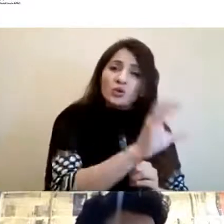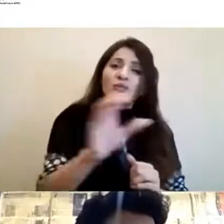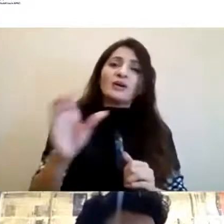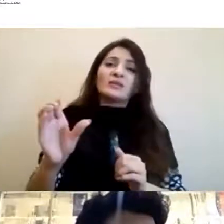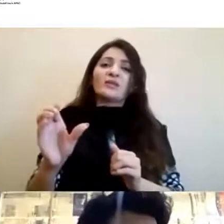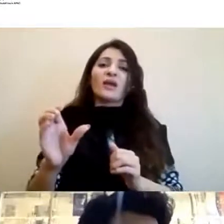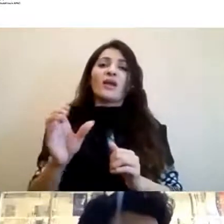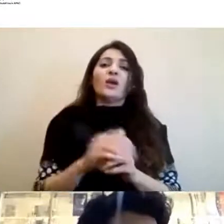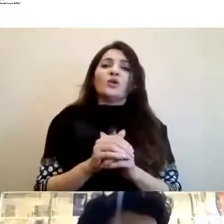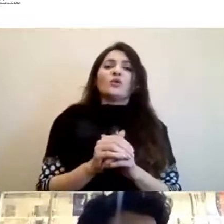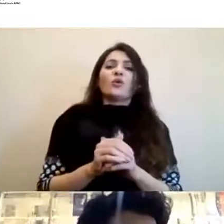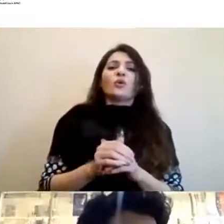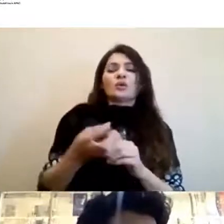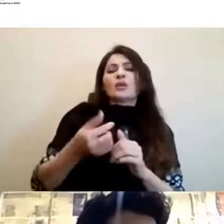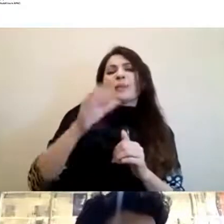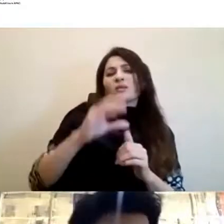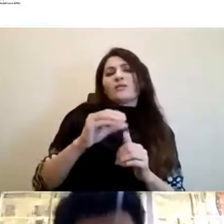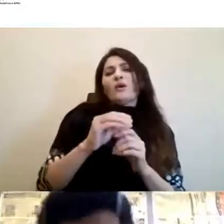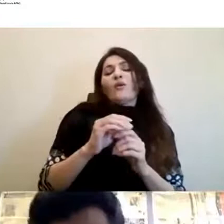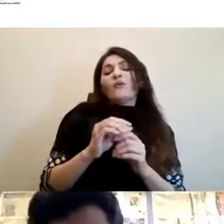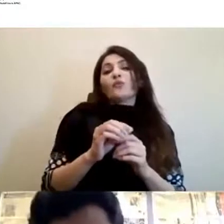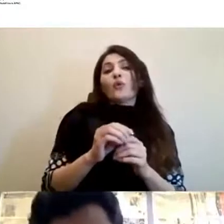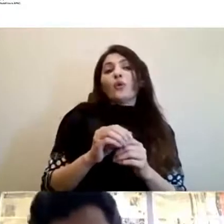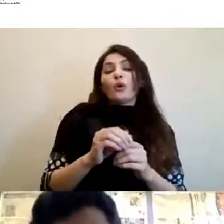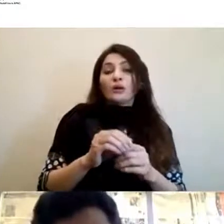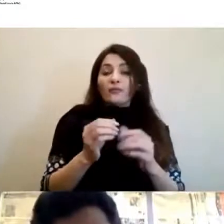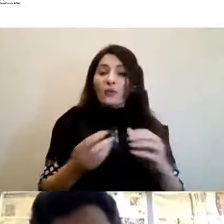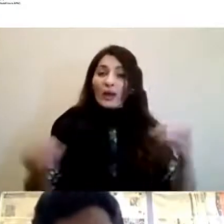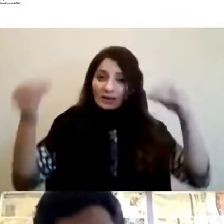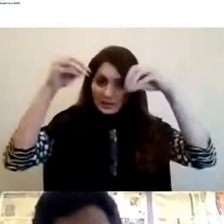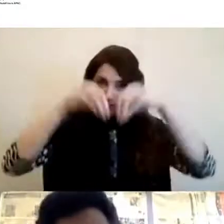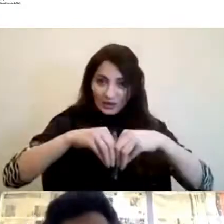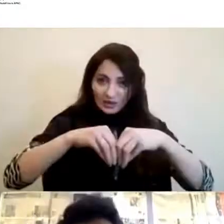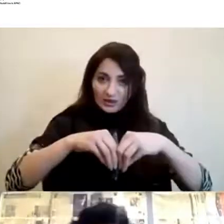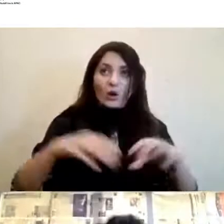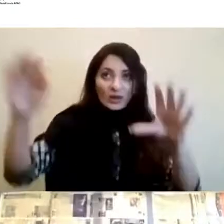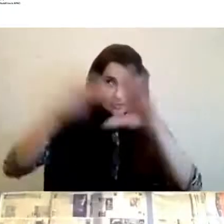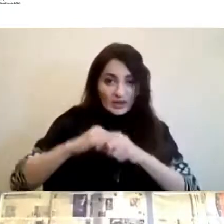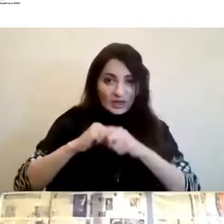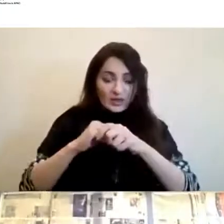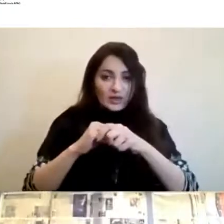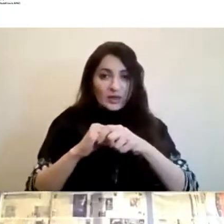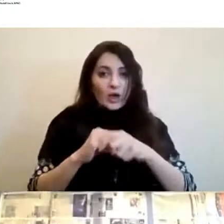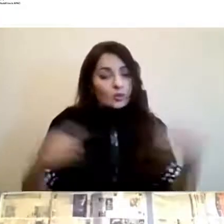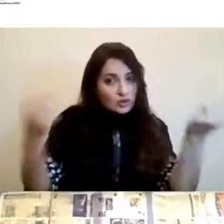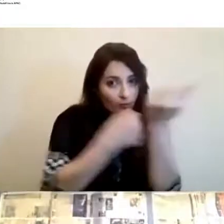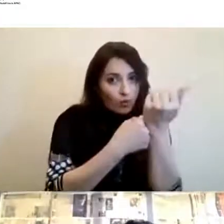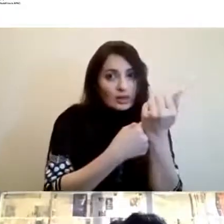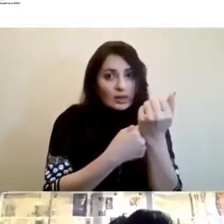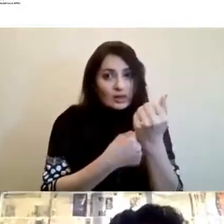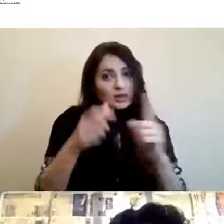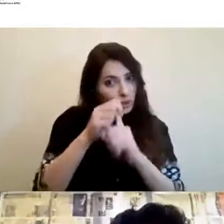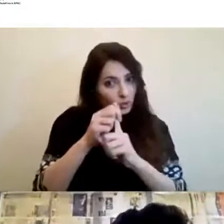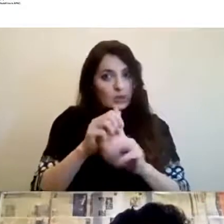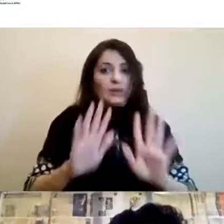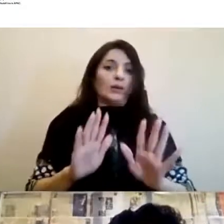end, support accessibility features. And we don't find that standardized support of accessibility across